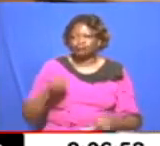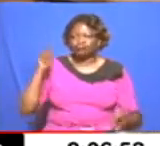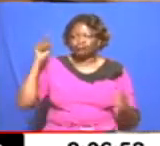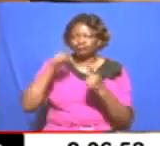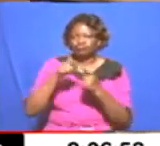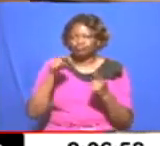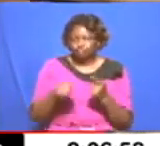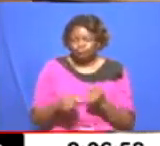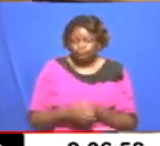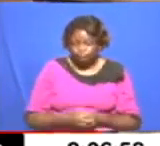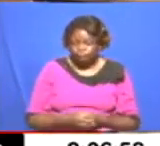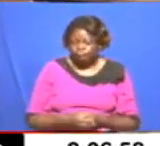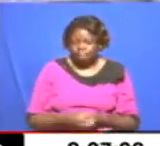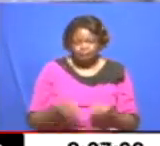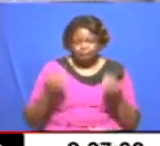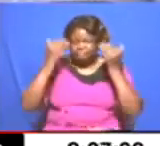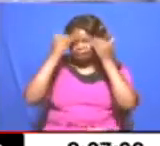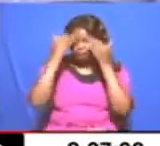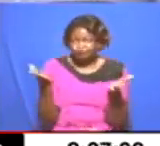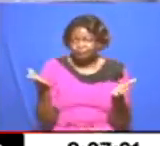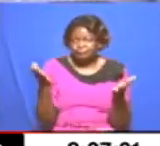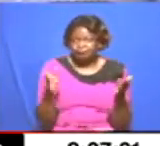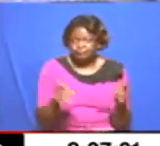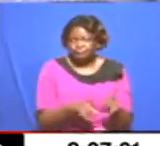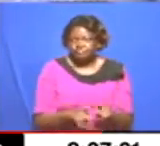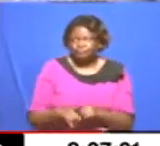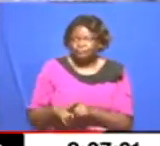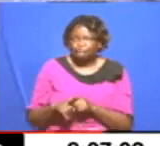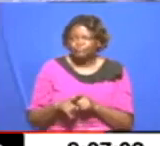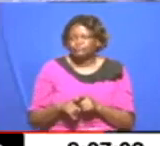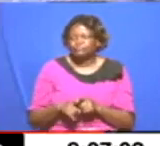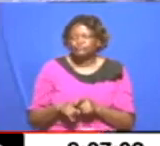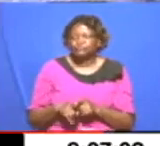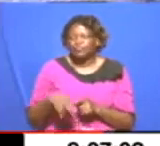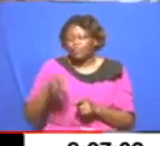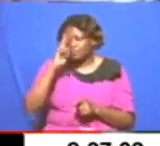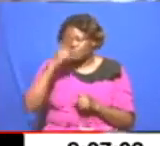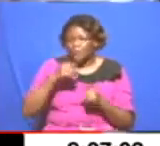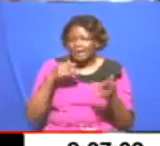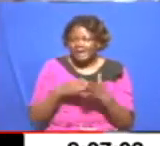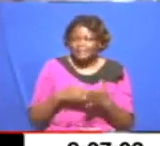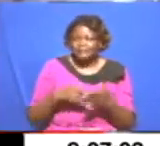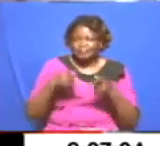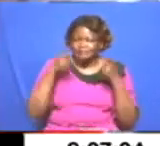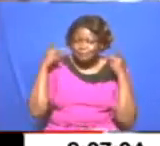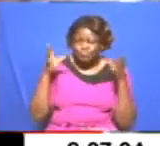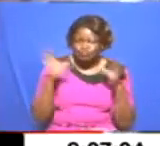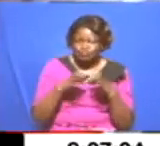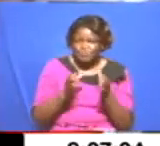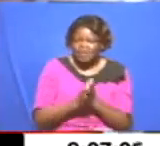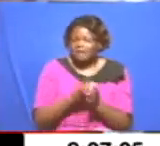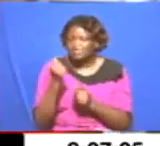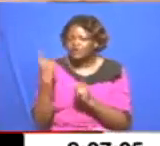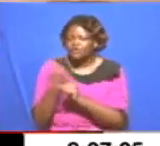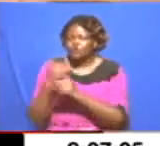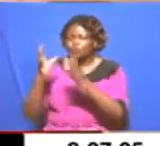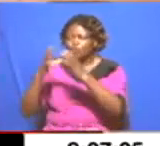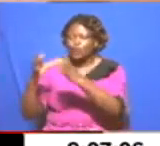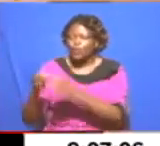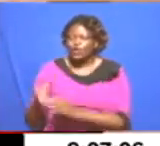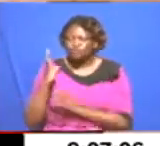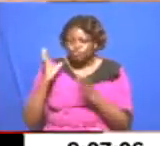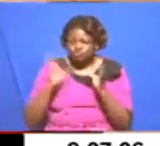attack remains a mystery, even as officers from the anti-terror police unit and other multi-agency security